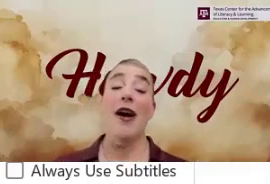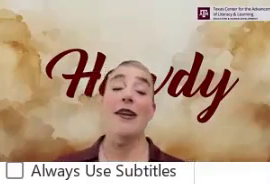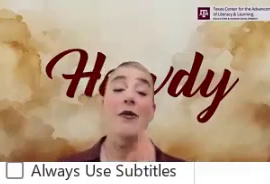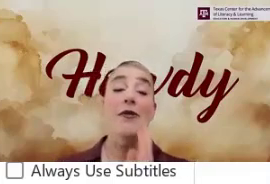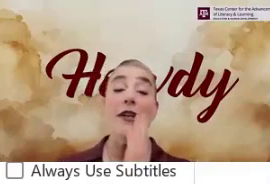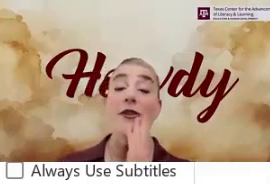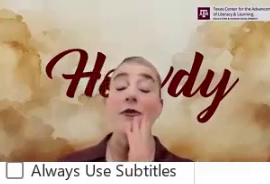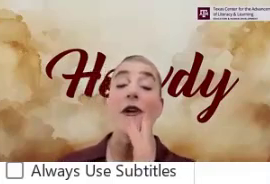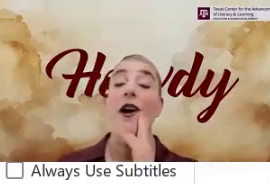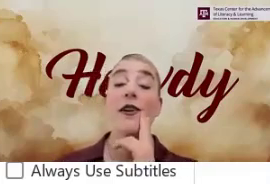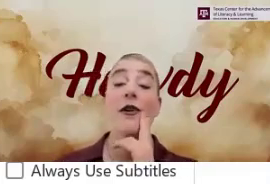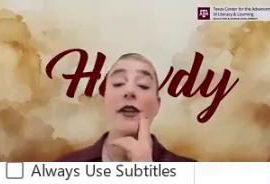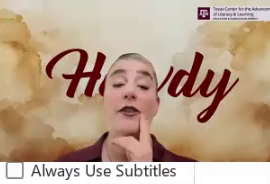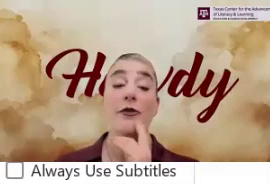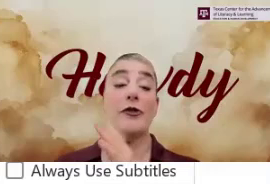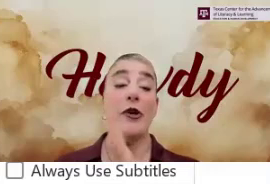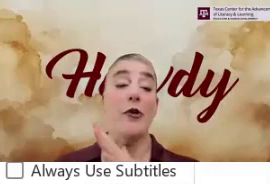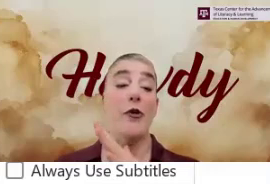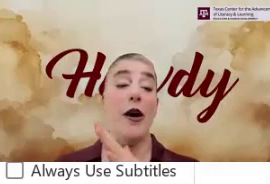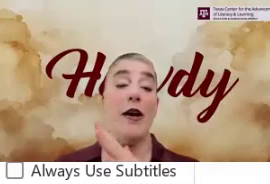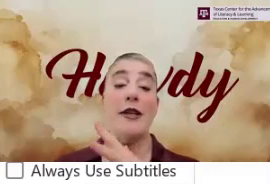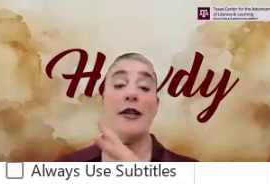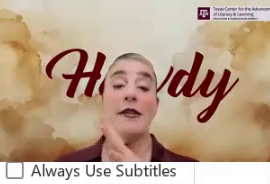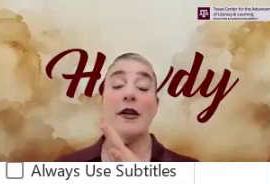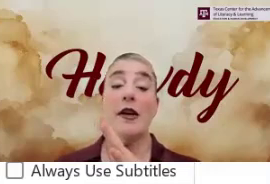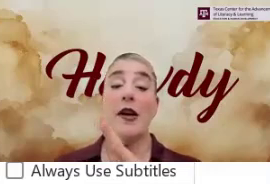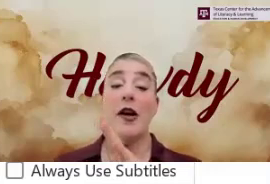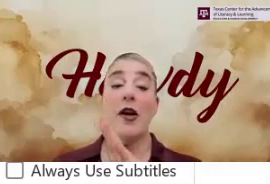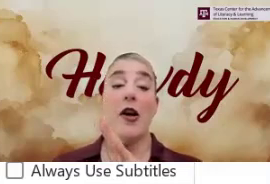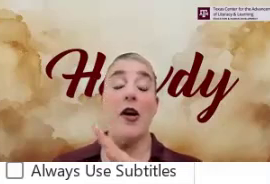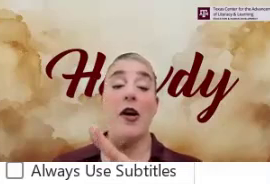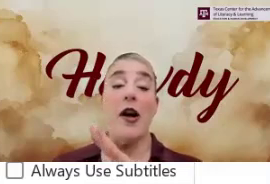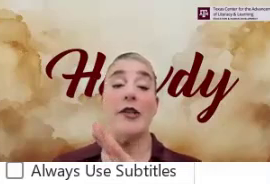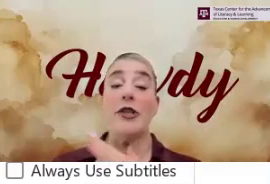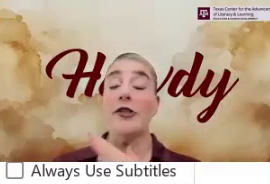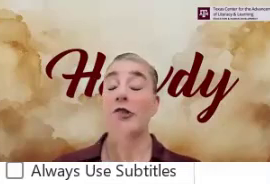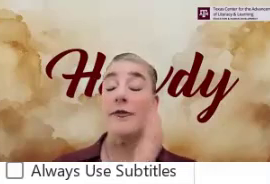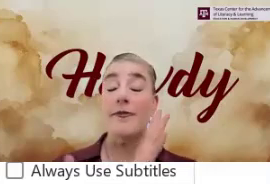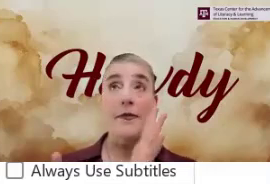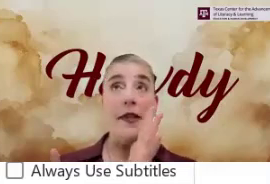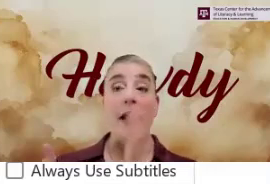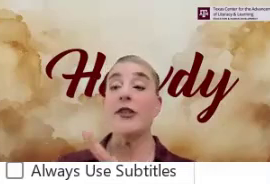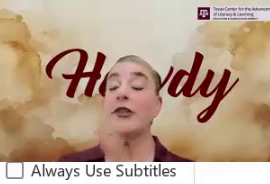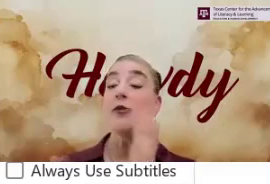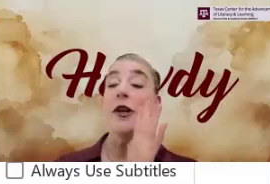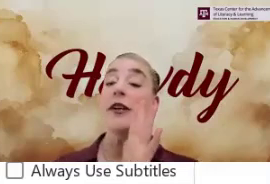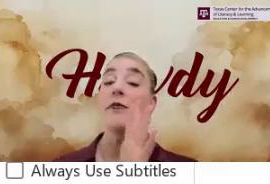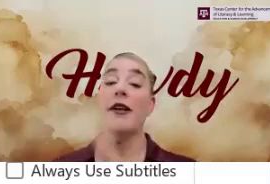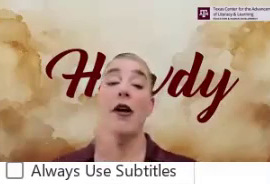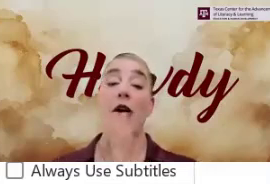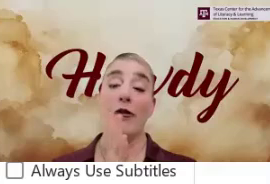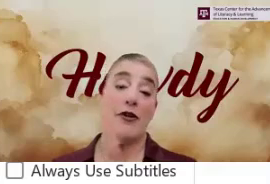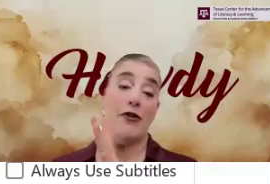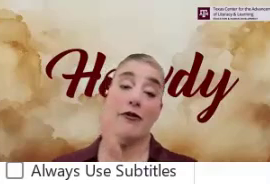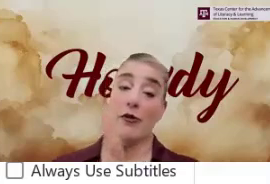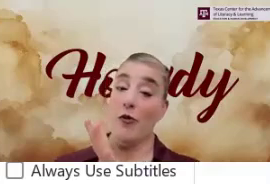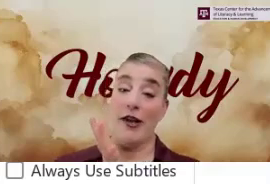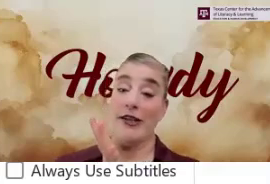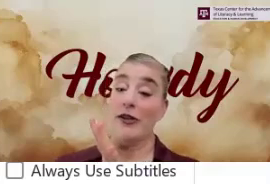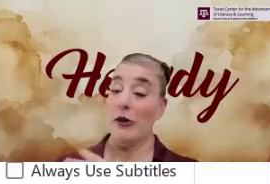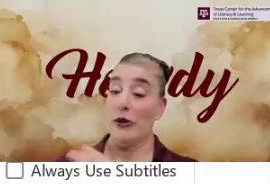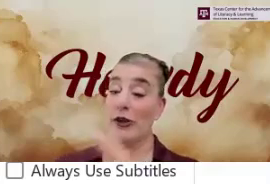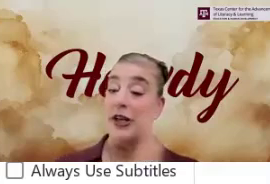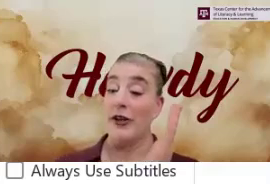I know they do. So, I mean, I just want to commend all of you